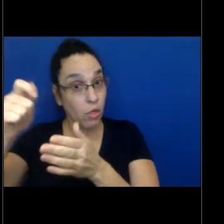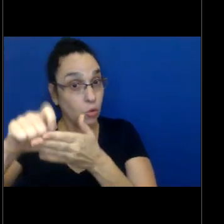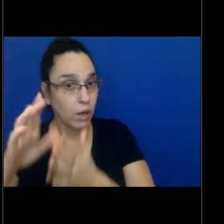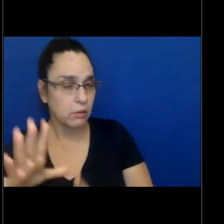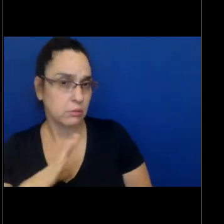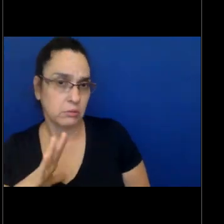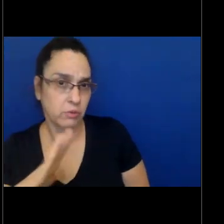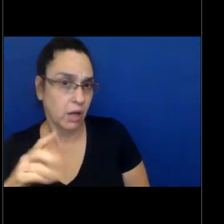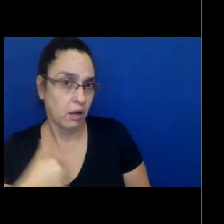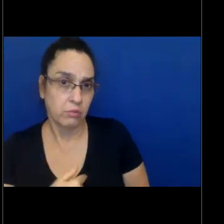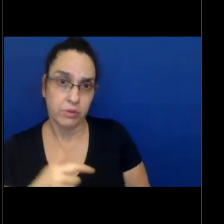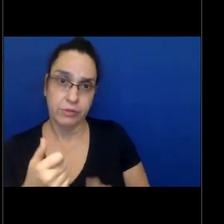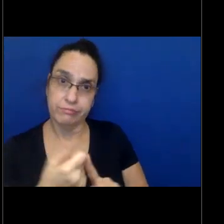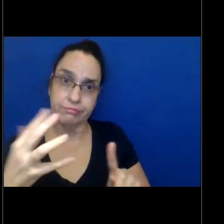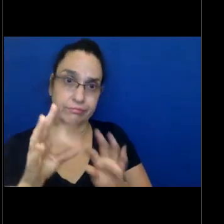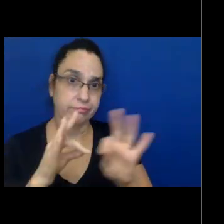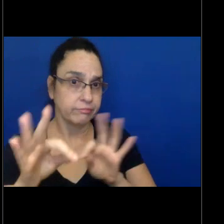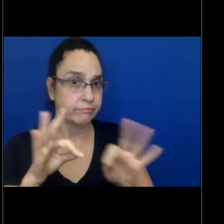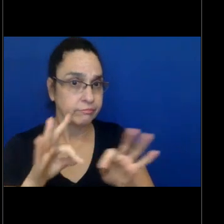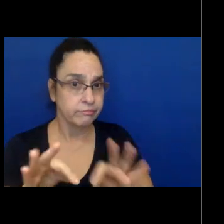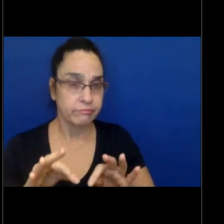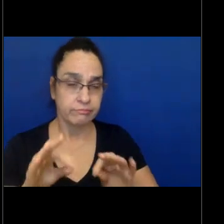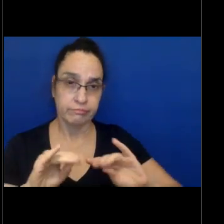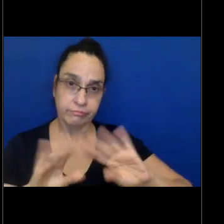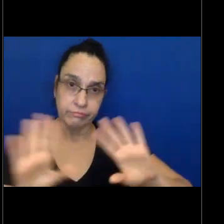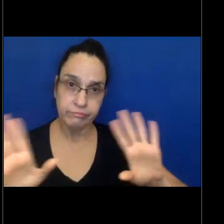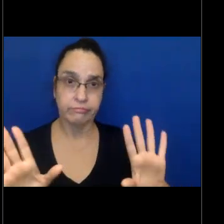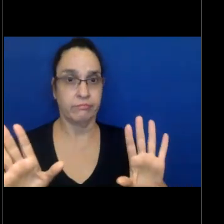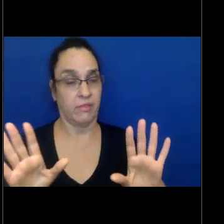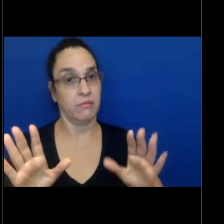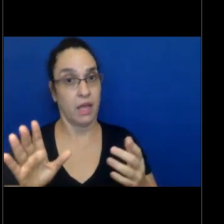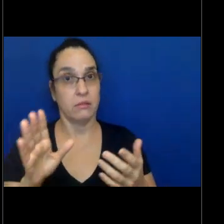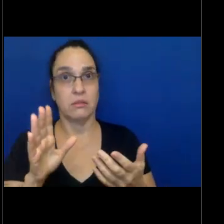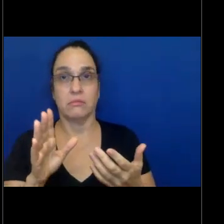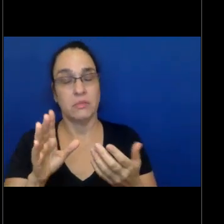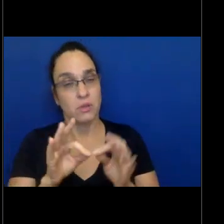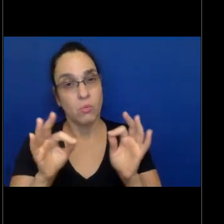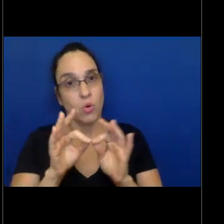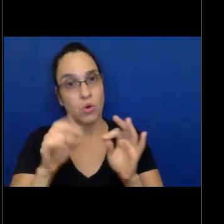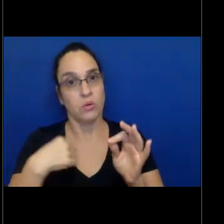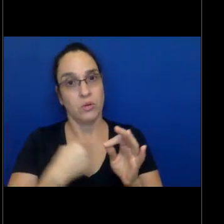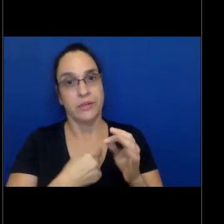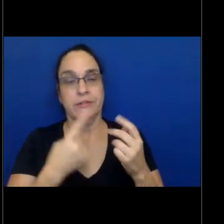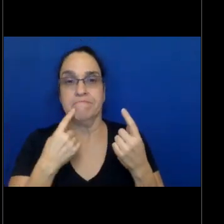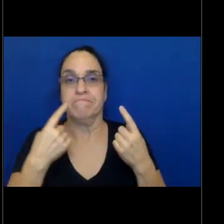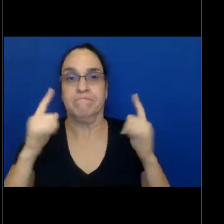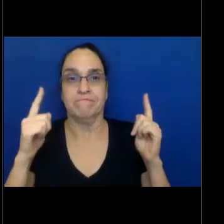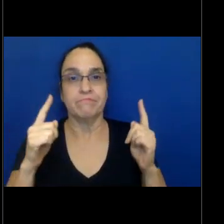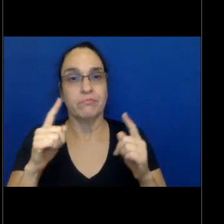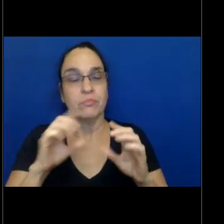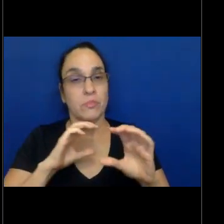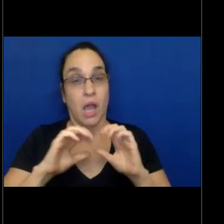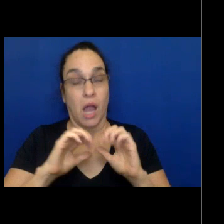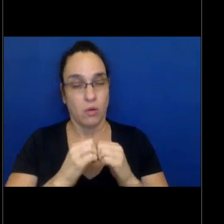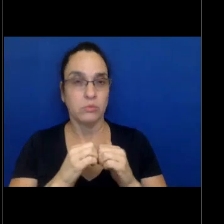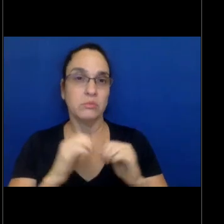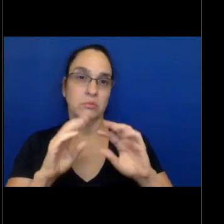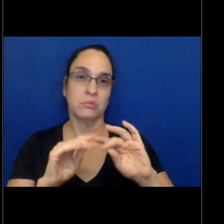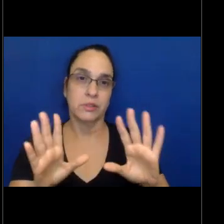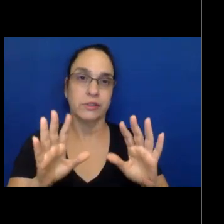because that's the most effective way of communicating ideas across. The other one was